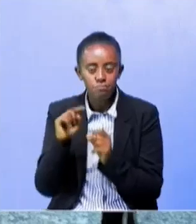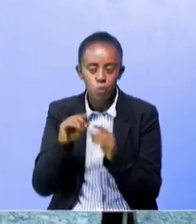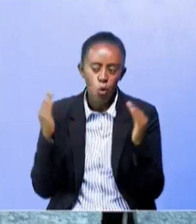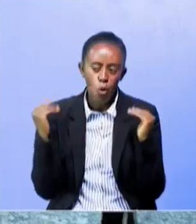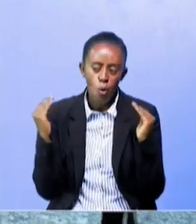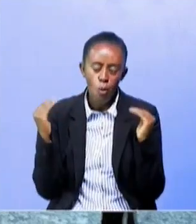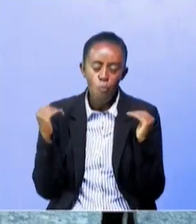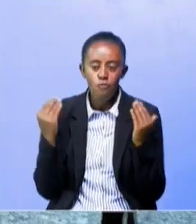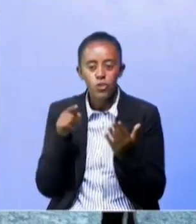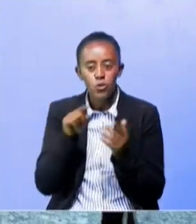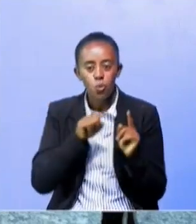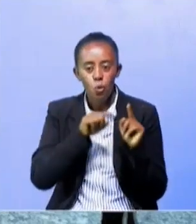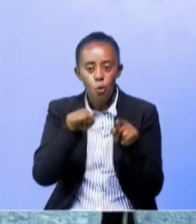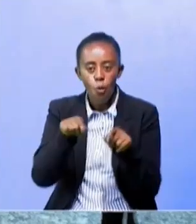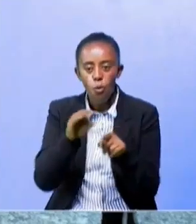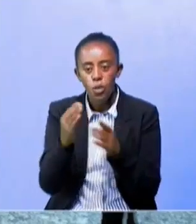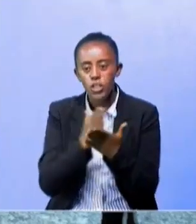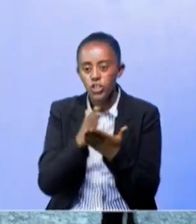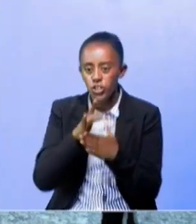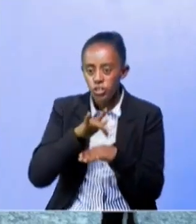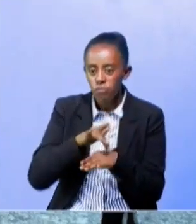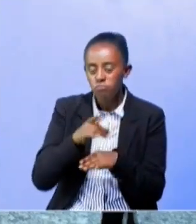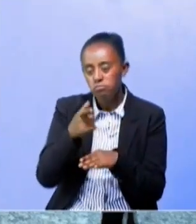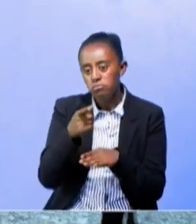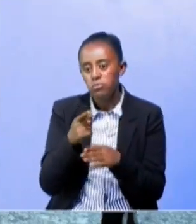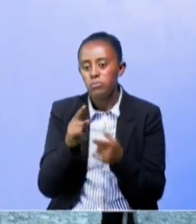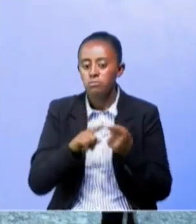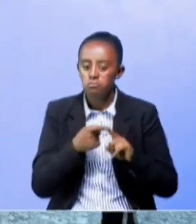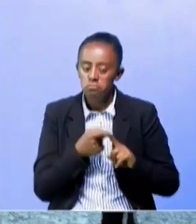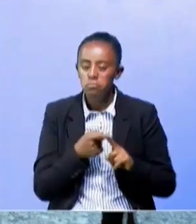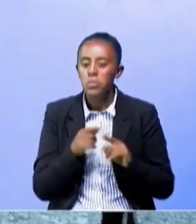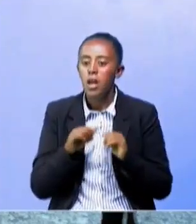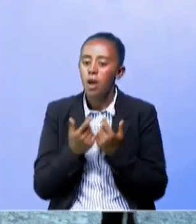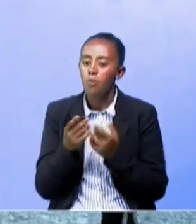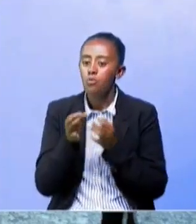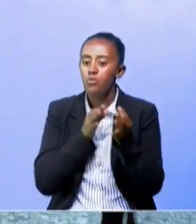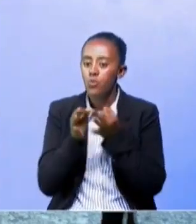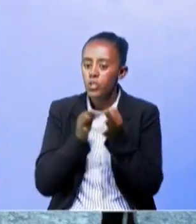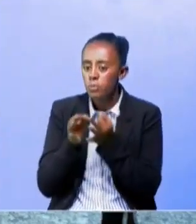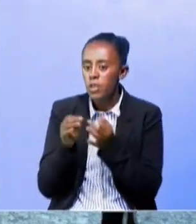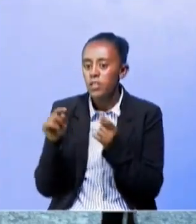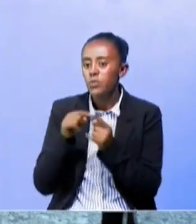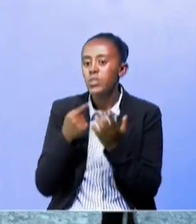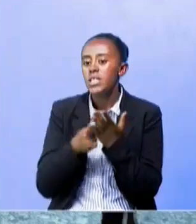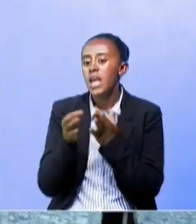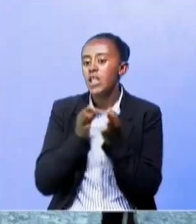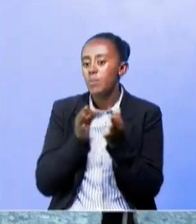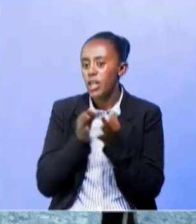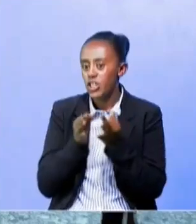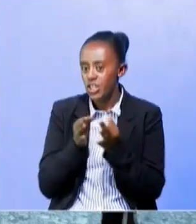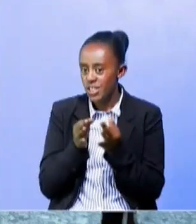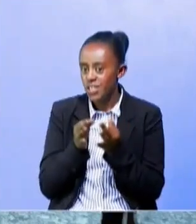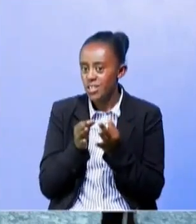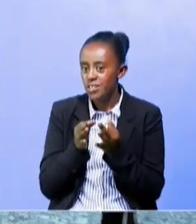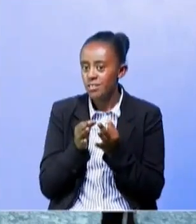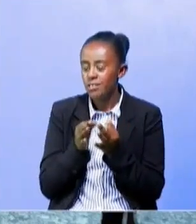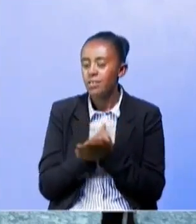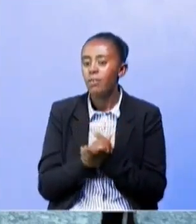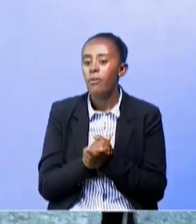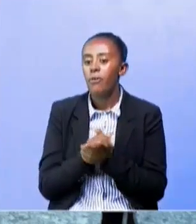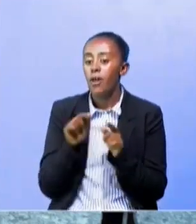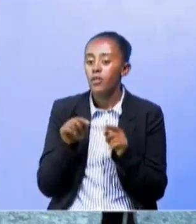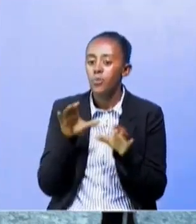that you go and share to your teachers too, the way how you are expressing these expressions. That's all,